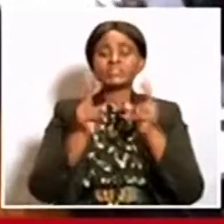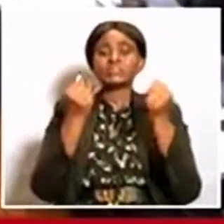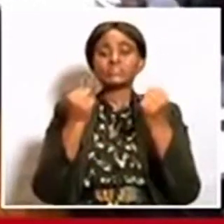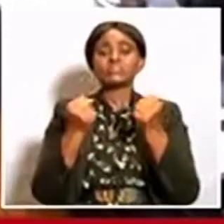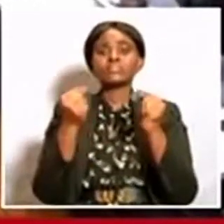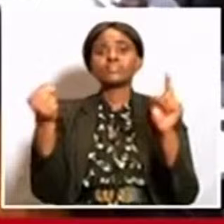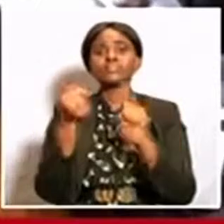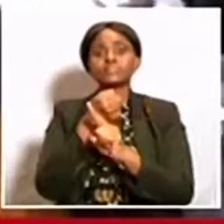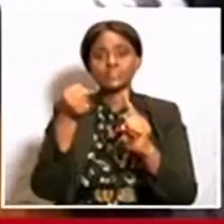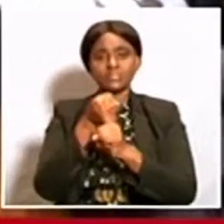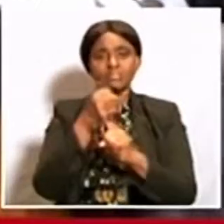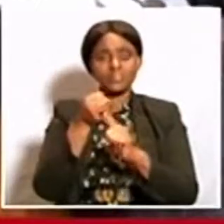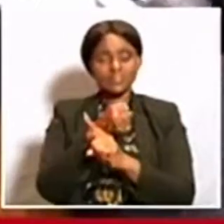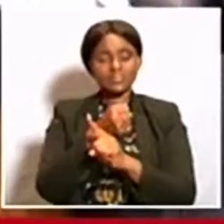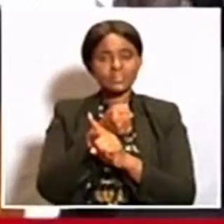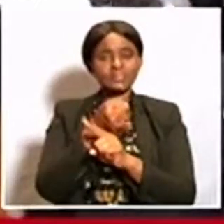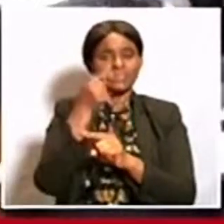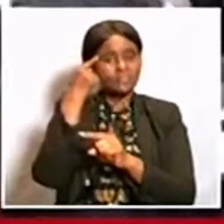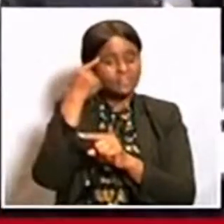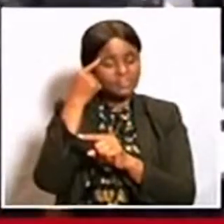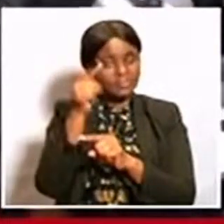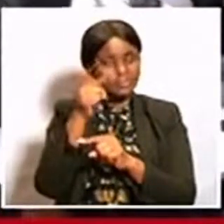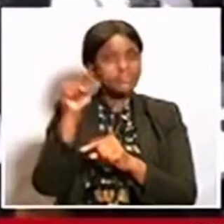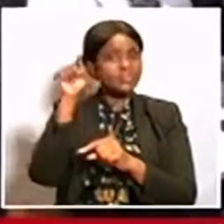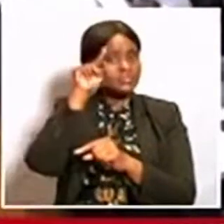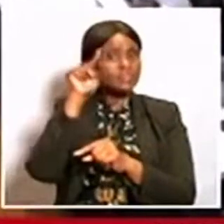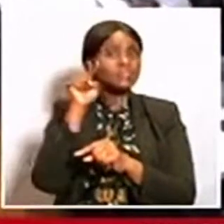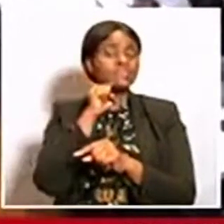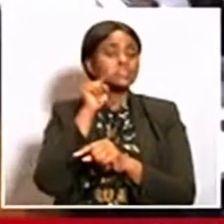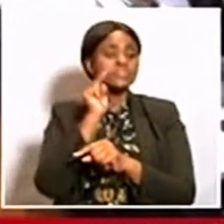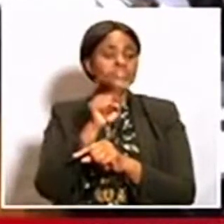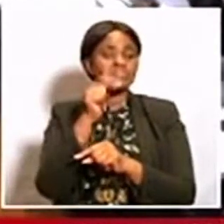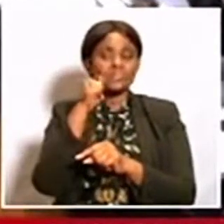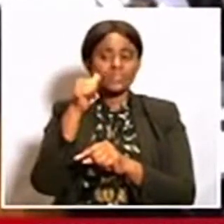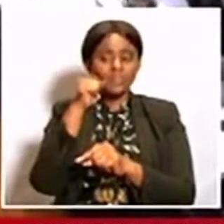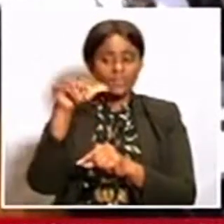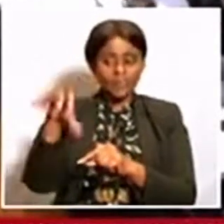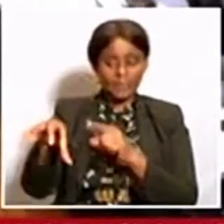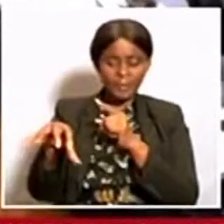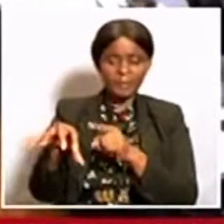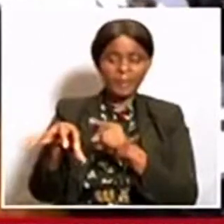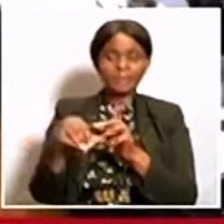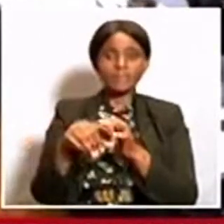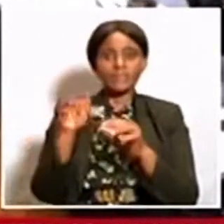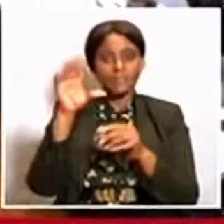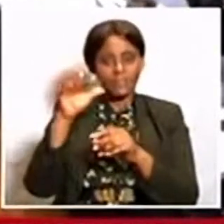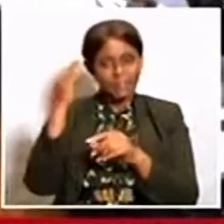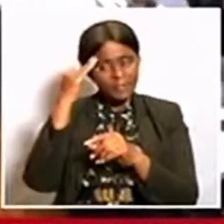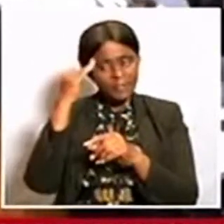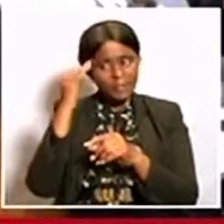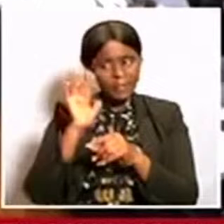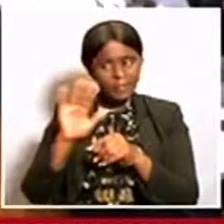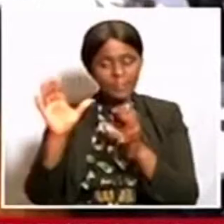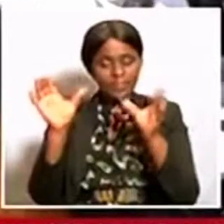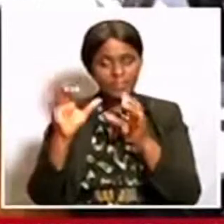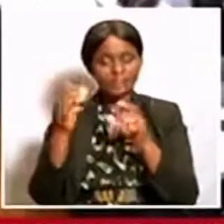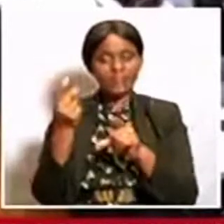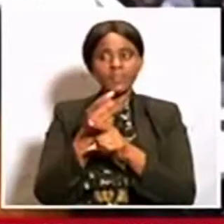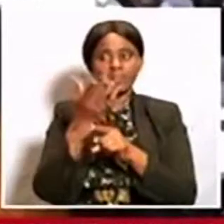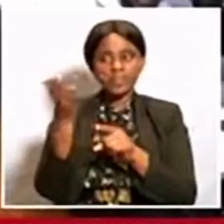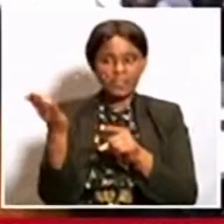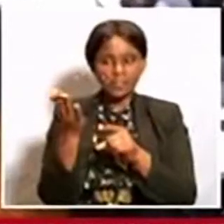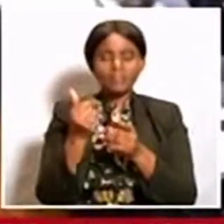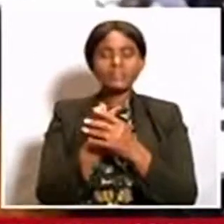advocate for gender, the girl child. Knowing where your council is coming from,